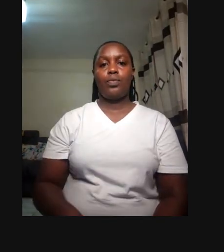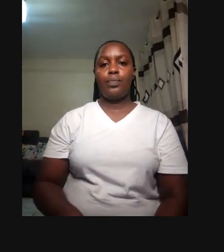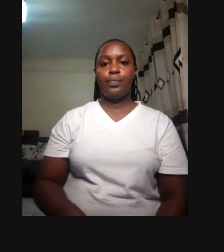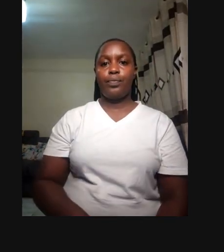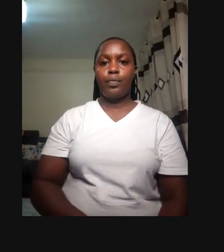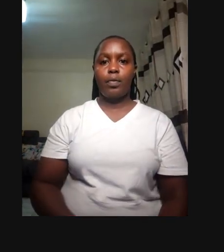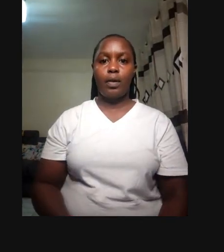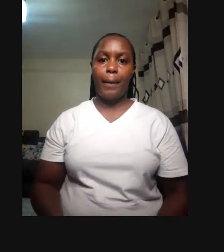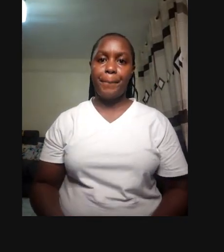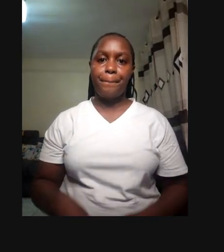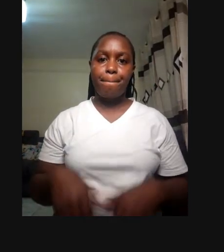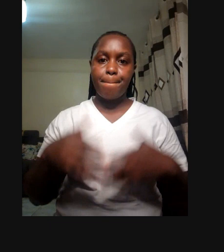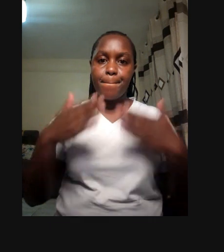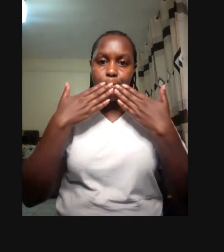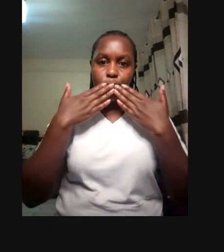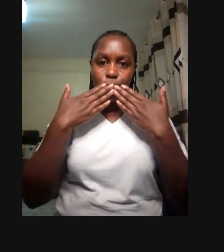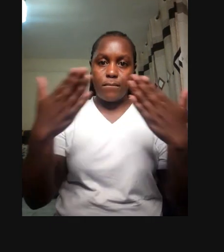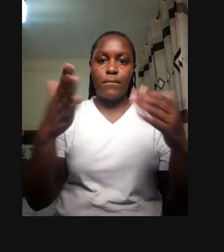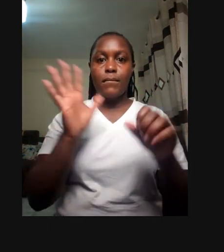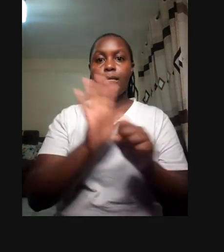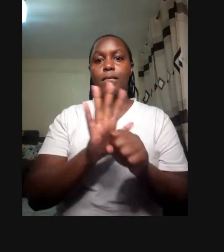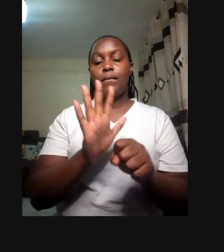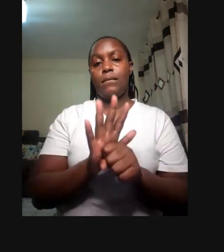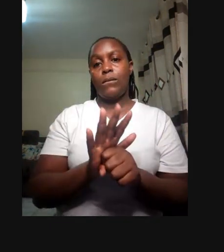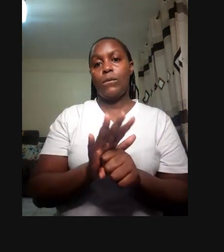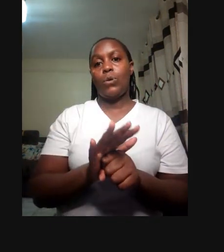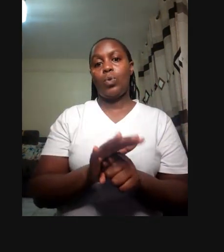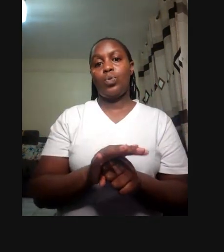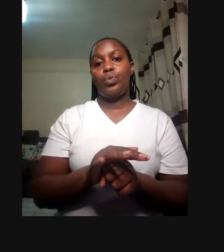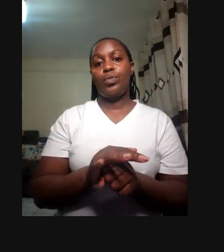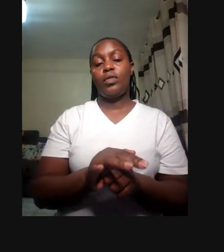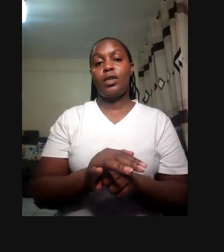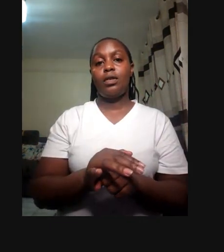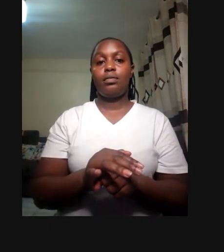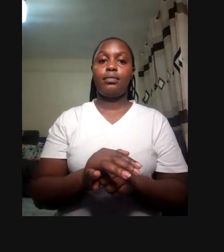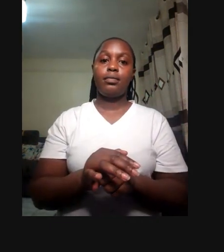Thank you so much. That is very and